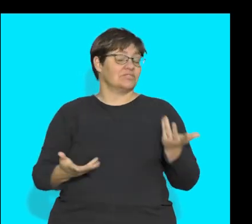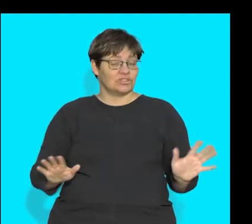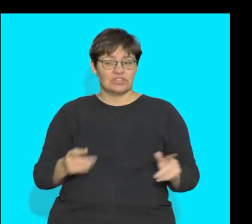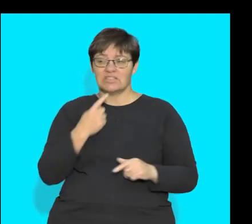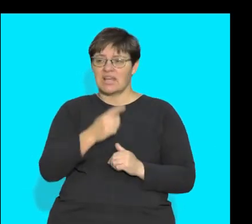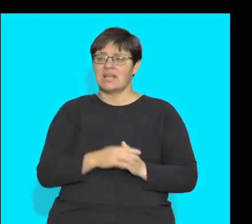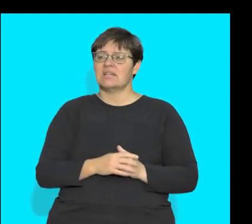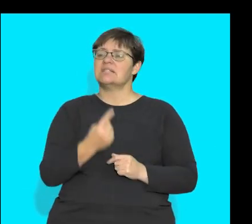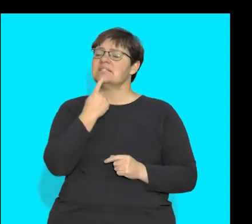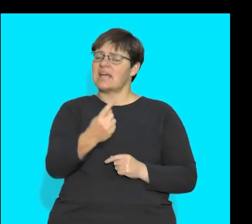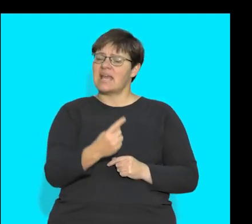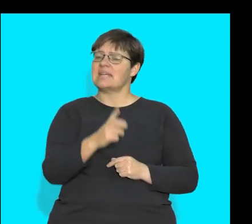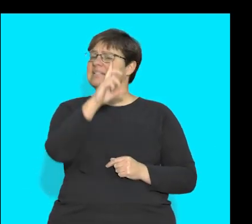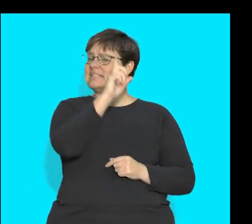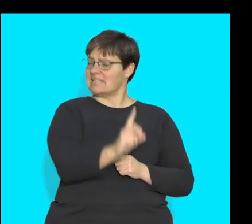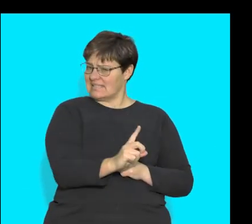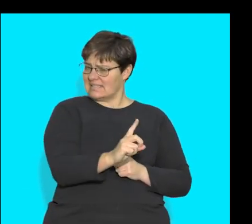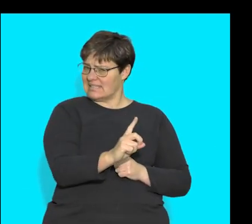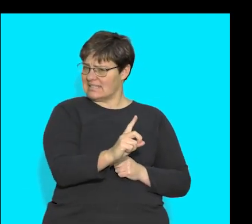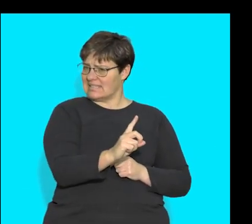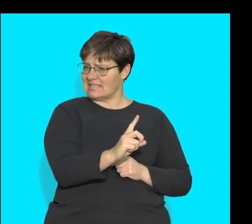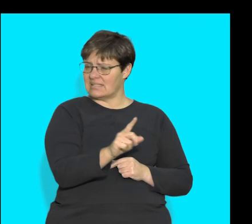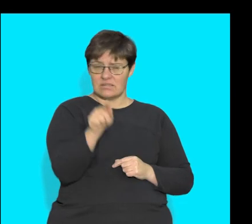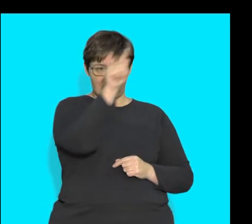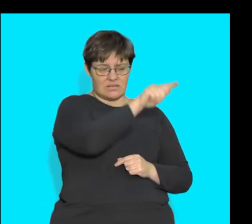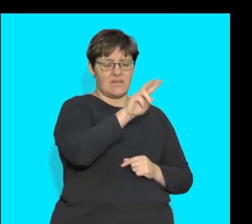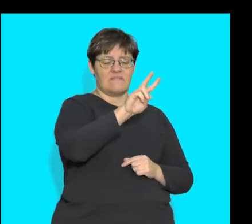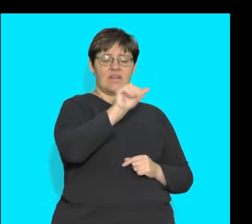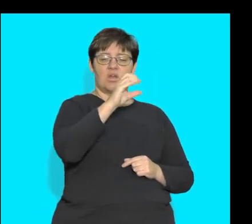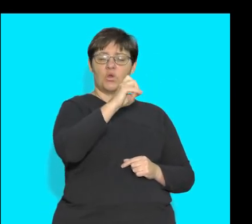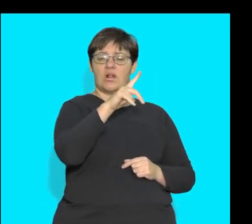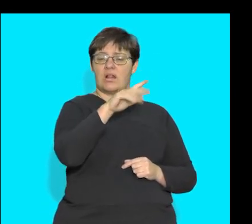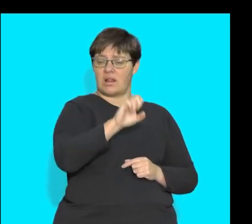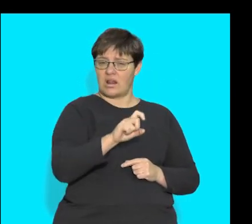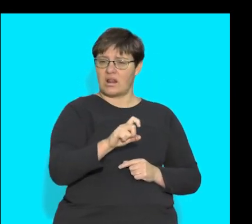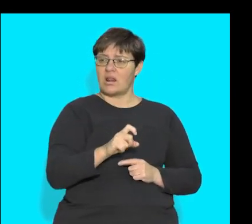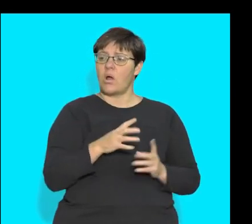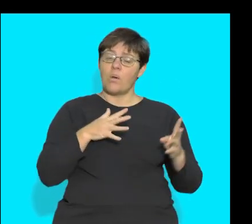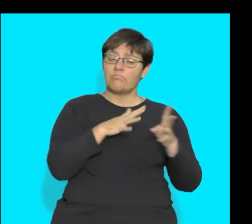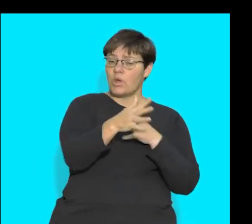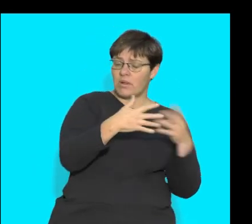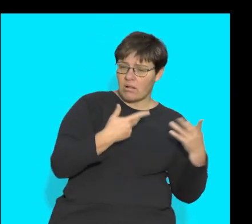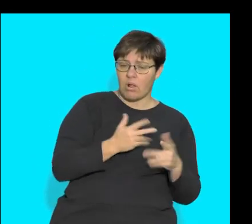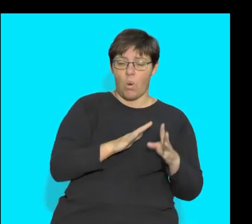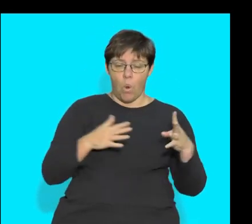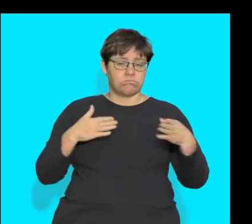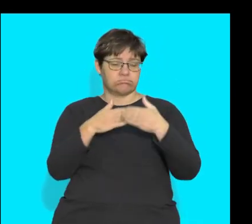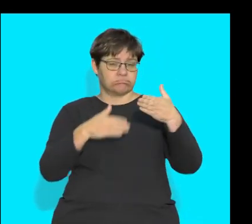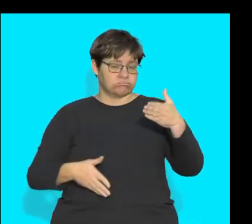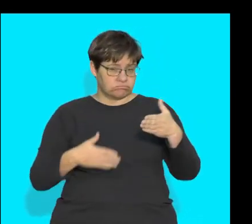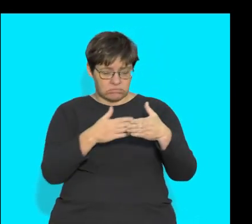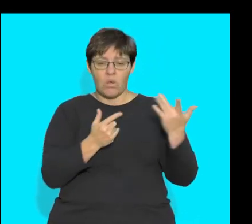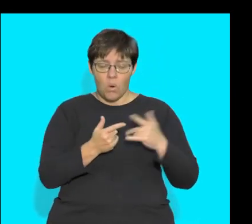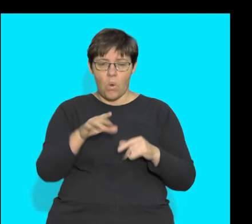of time says, state whether part D, that's my vacuole, is a permeable,